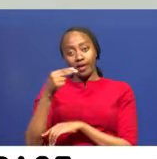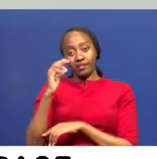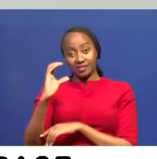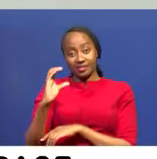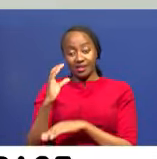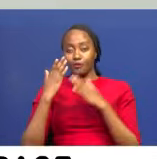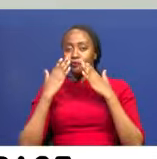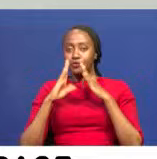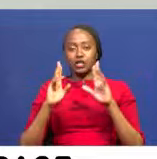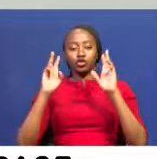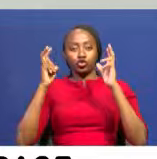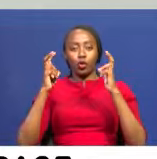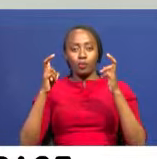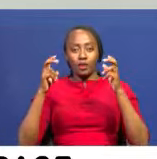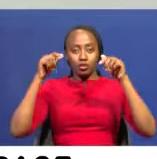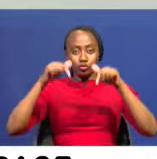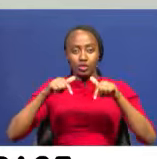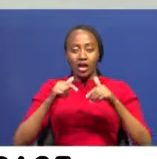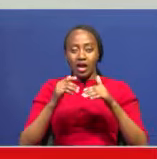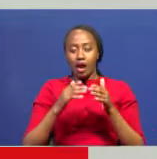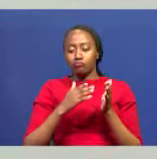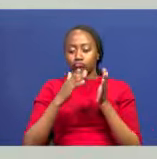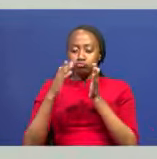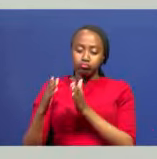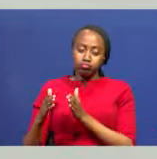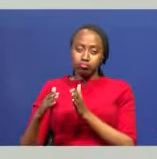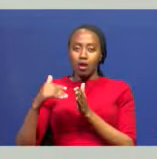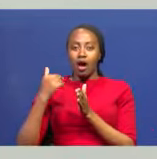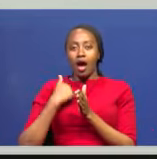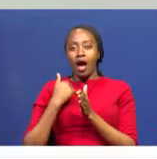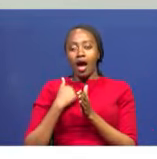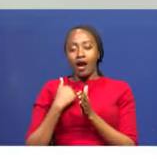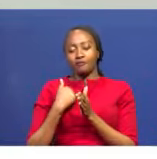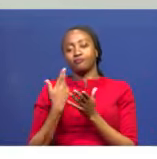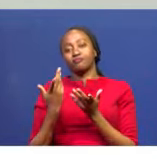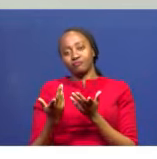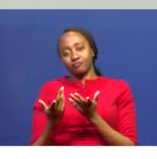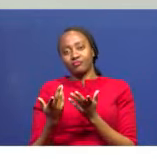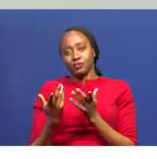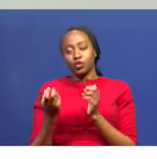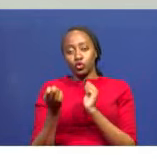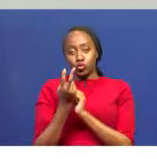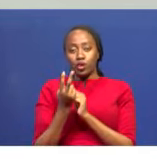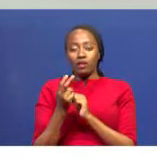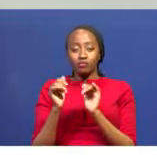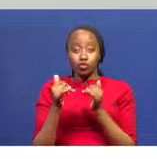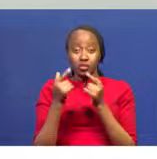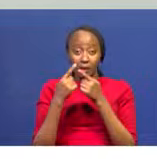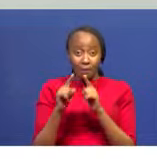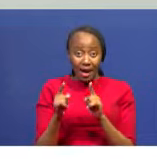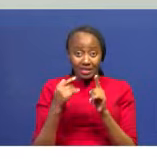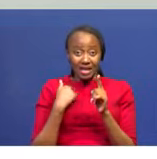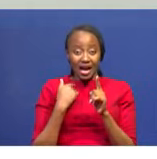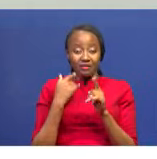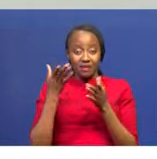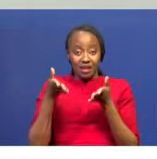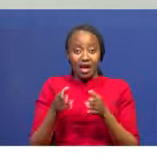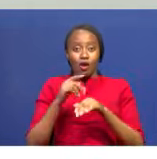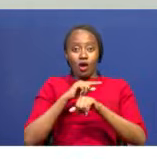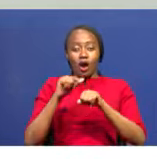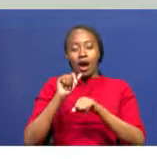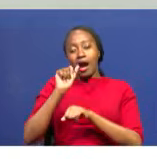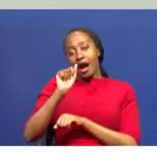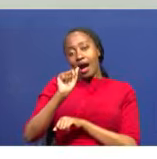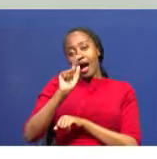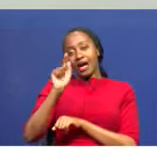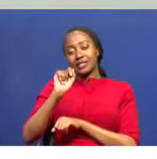topics this morning. I need to pave way for Kurunzi Mashinani, but we're keeping an eye on various stories that are currently making headlines at this hour. My name is